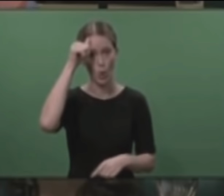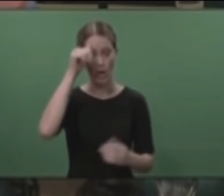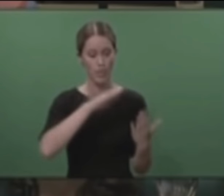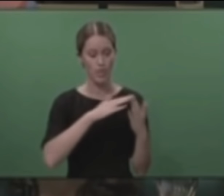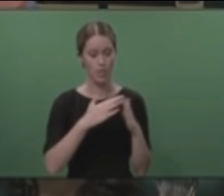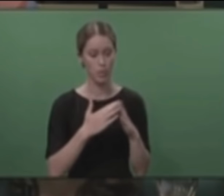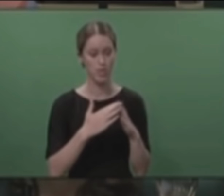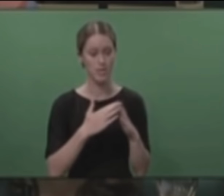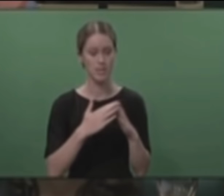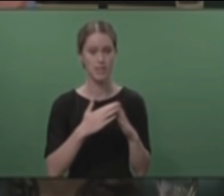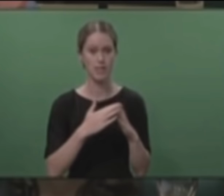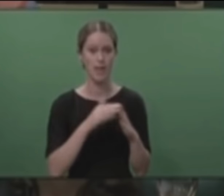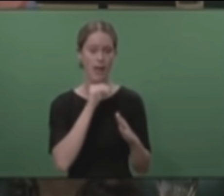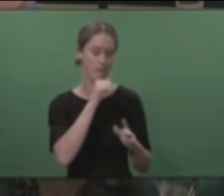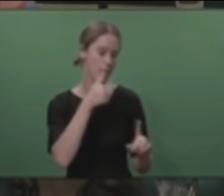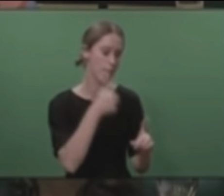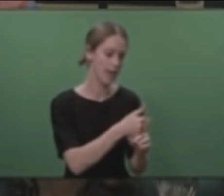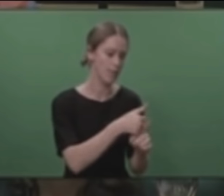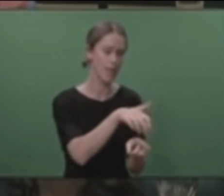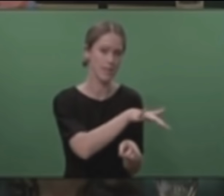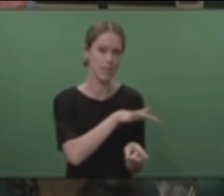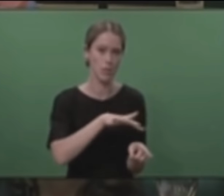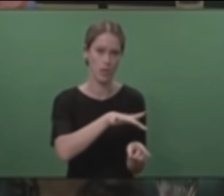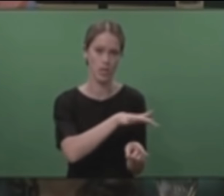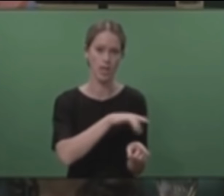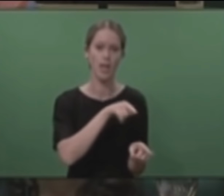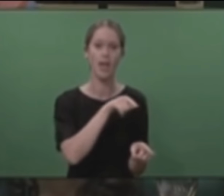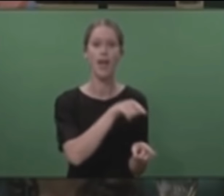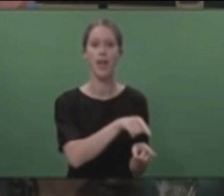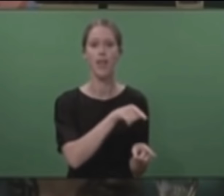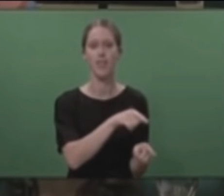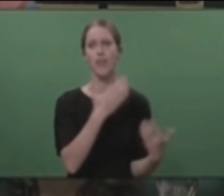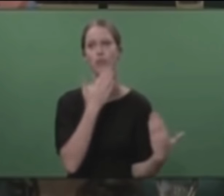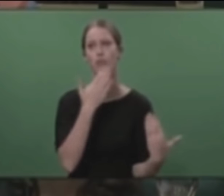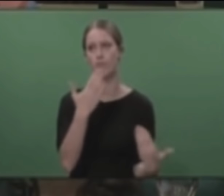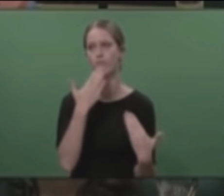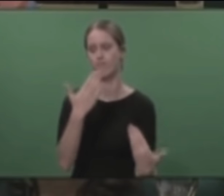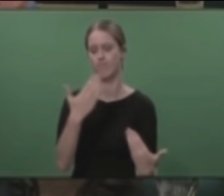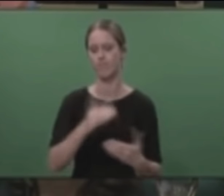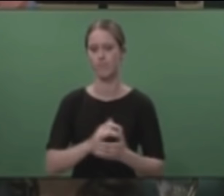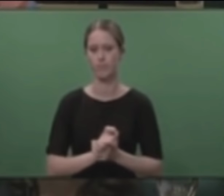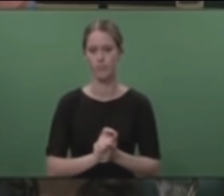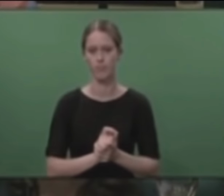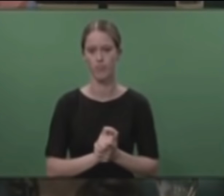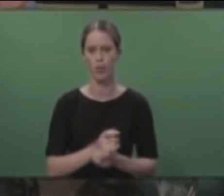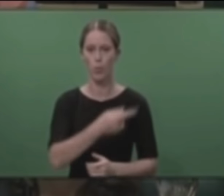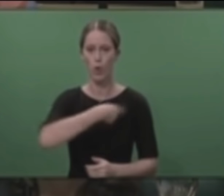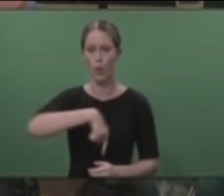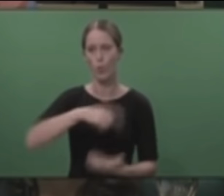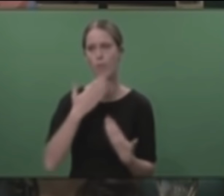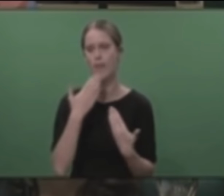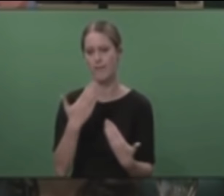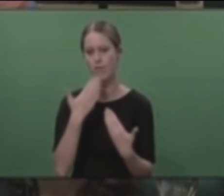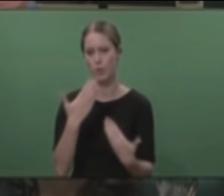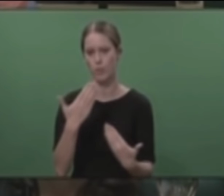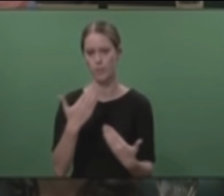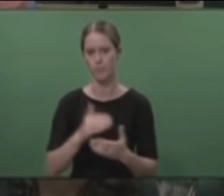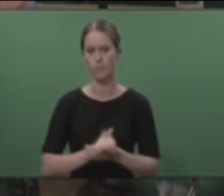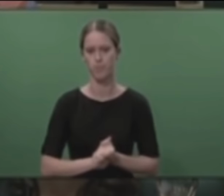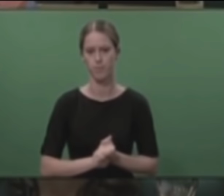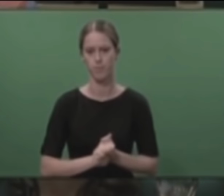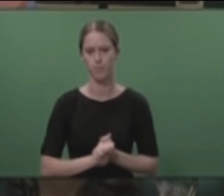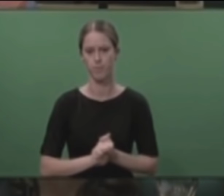communities directly affected are incredibly grateful. We are all grateful. Kia